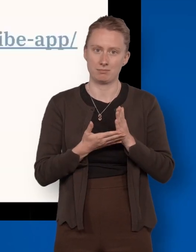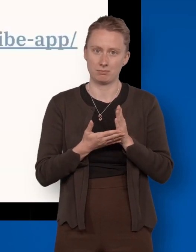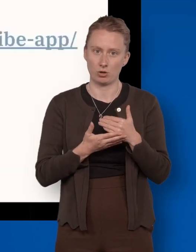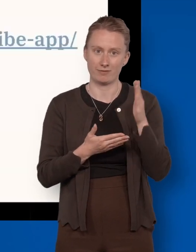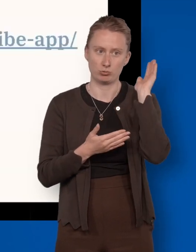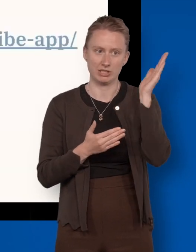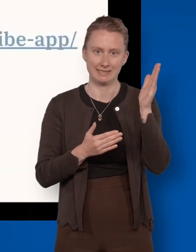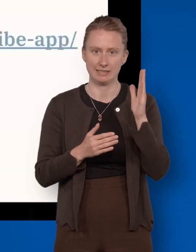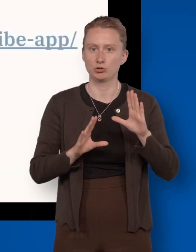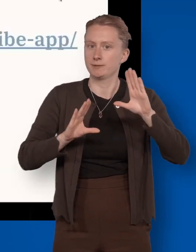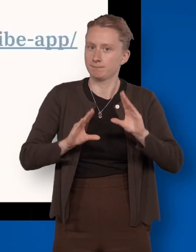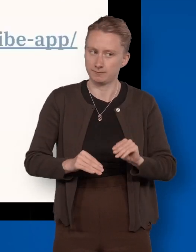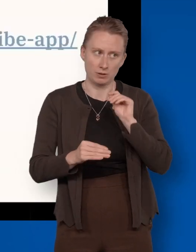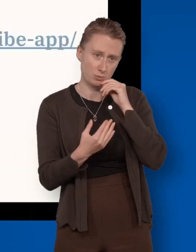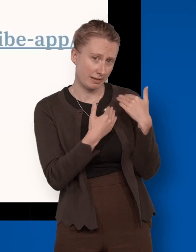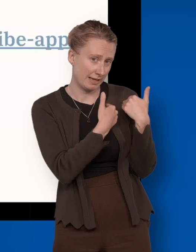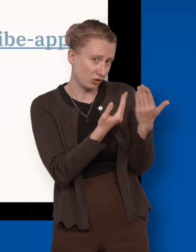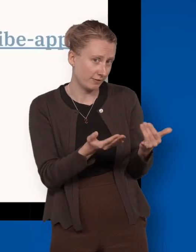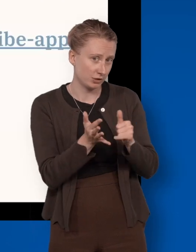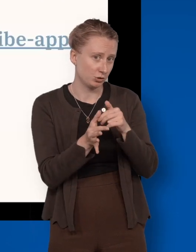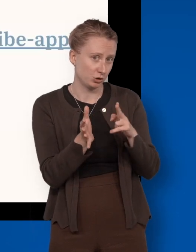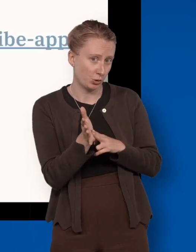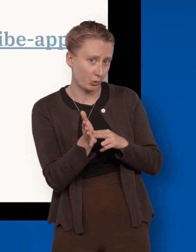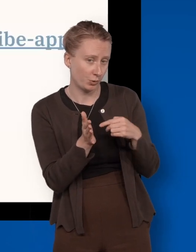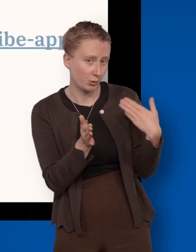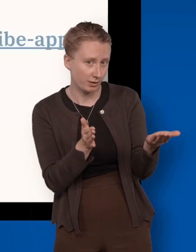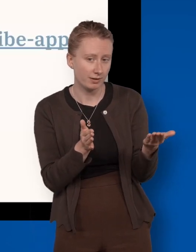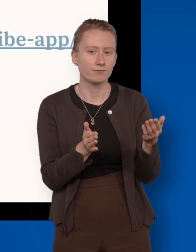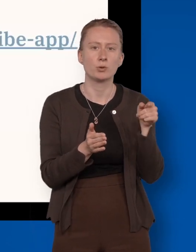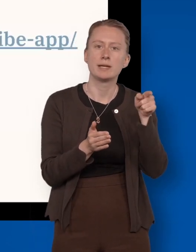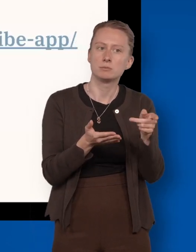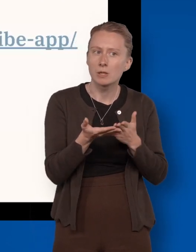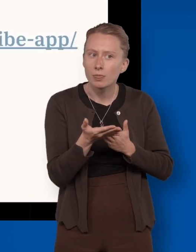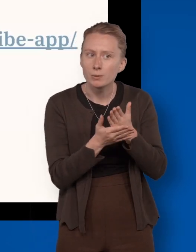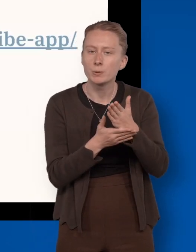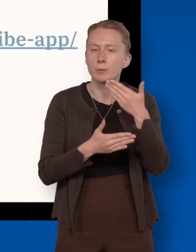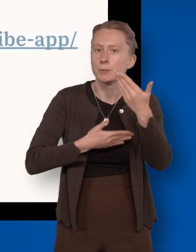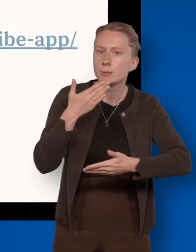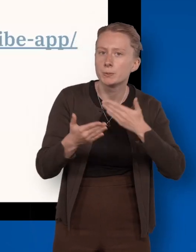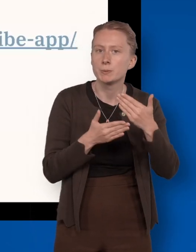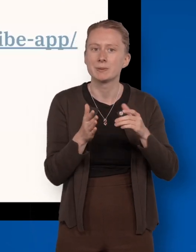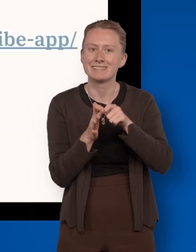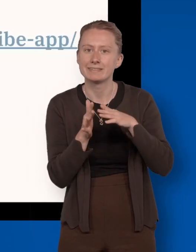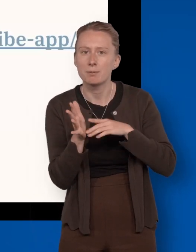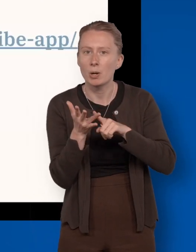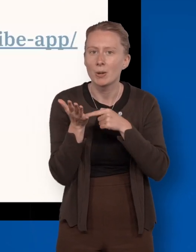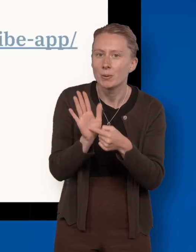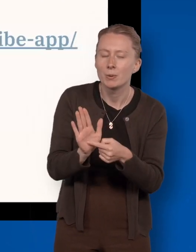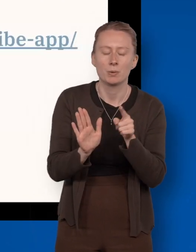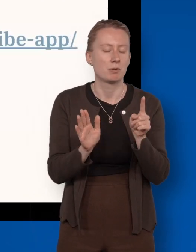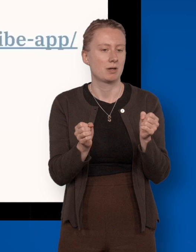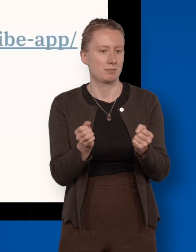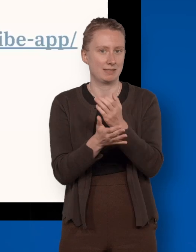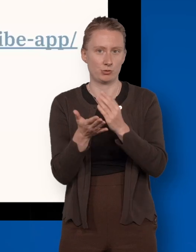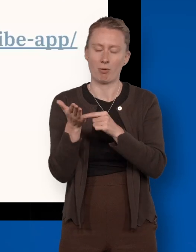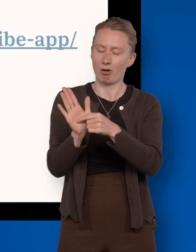to Sean for him to sort of go through the demo, maybe make some of what I said a bit more concrete. And then after that,